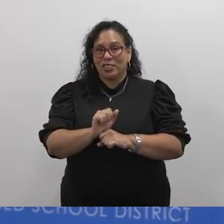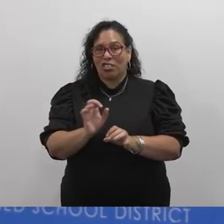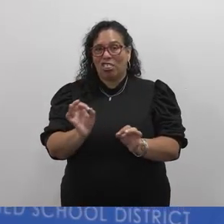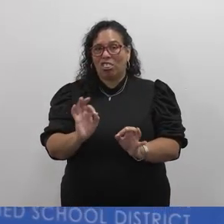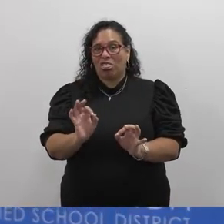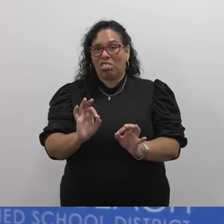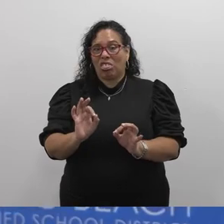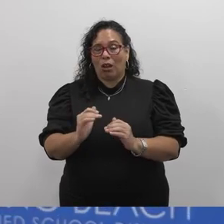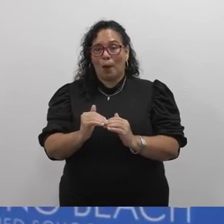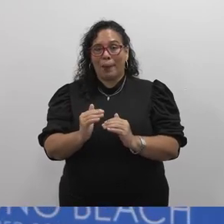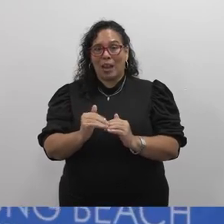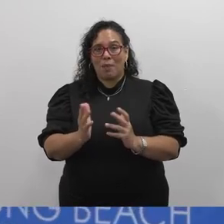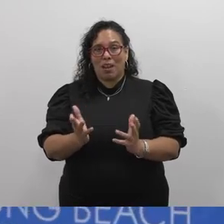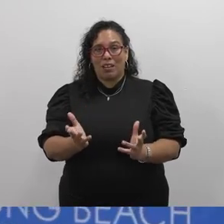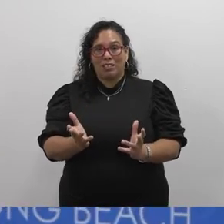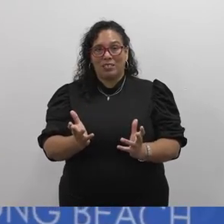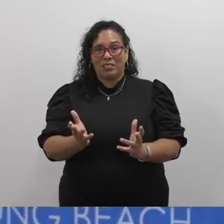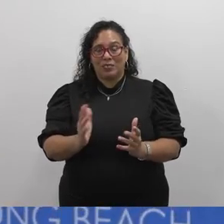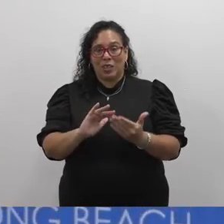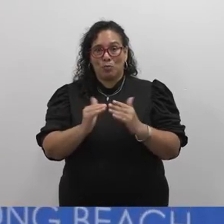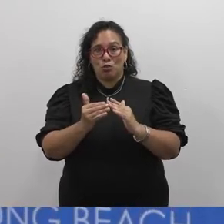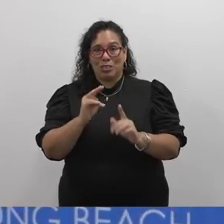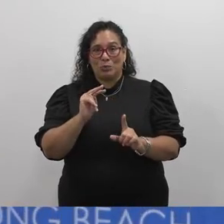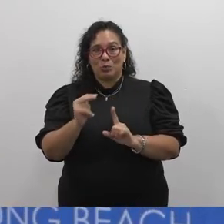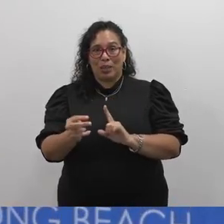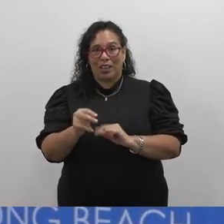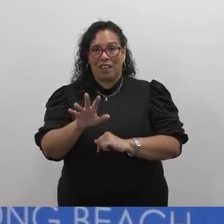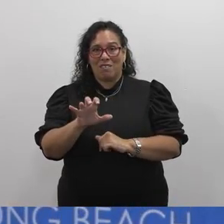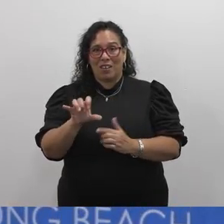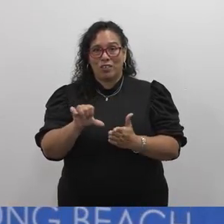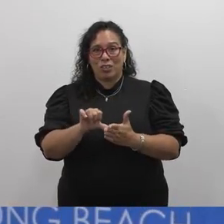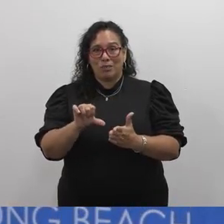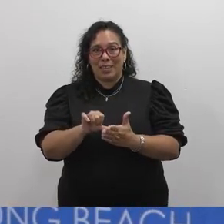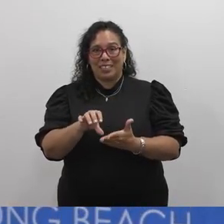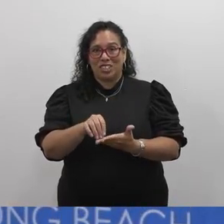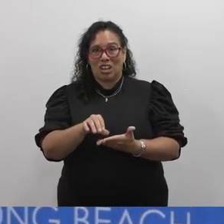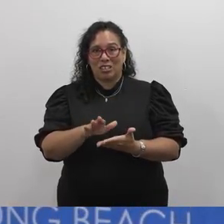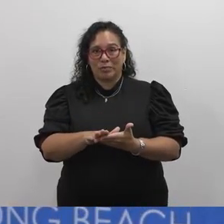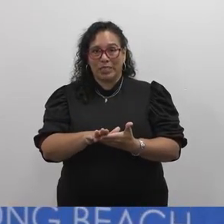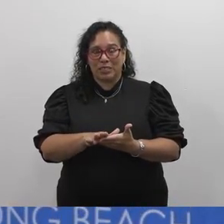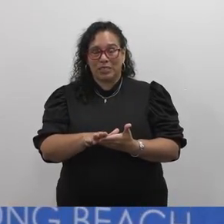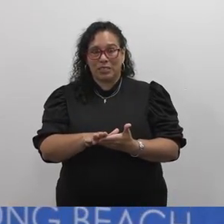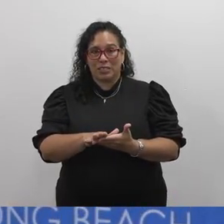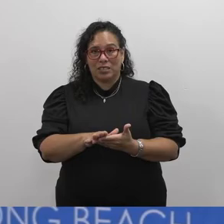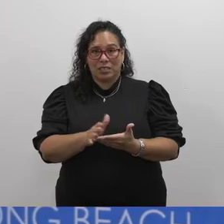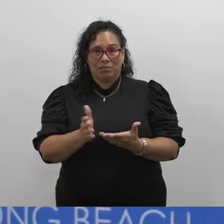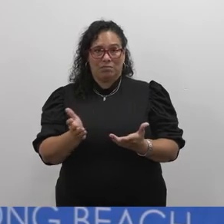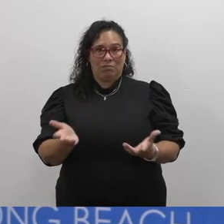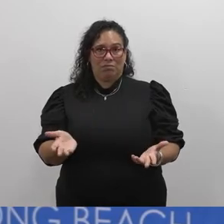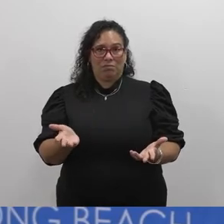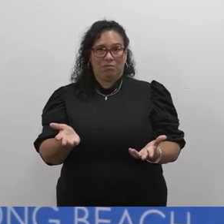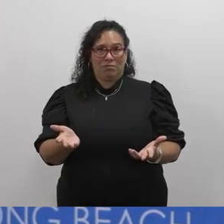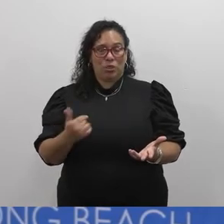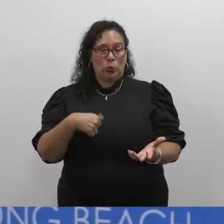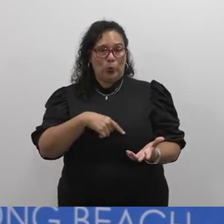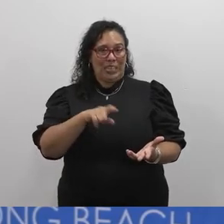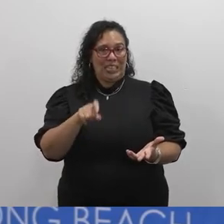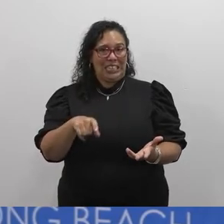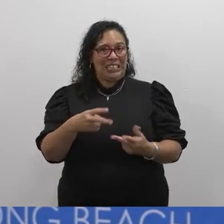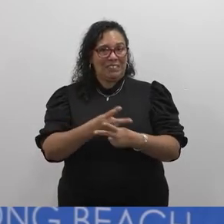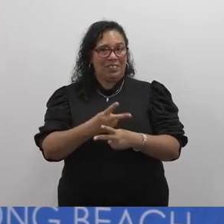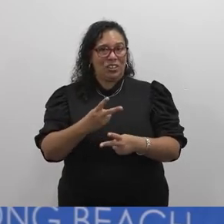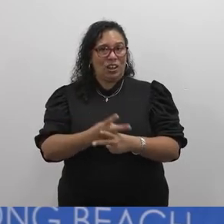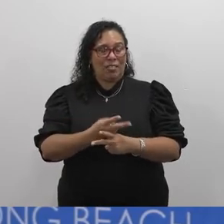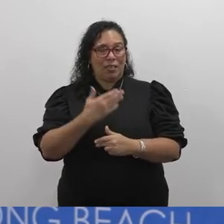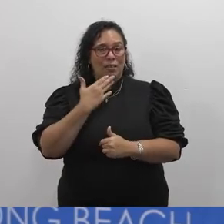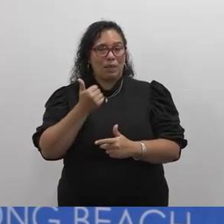or minimize from a community's perspective a 500-page document, I think it behooves us to figure out what's the best way